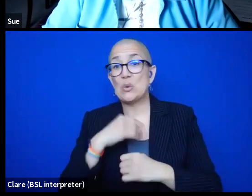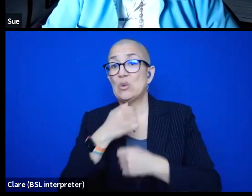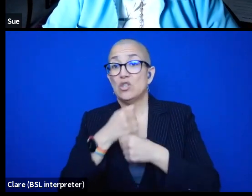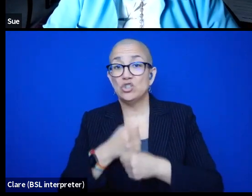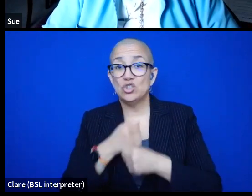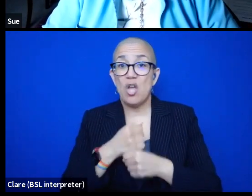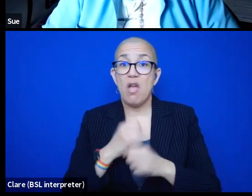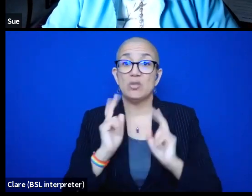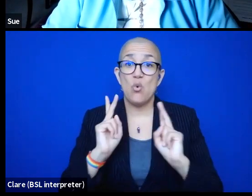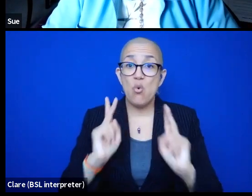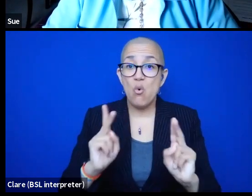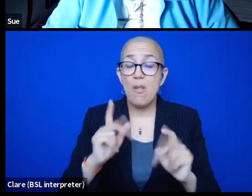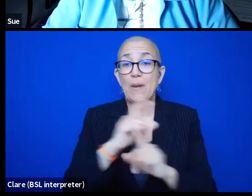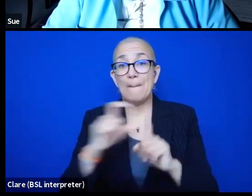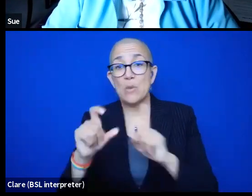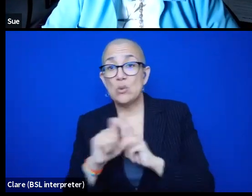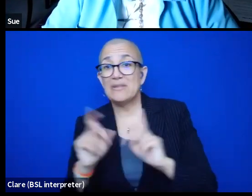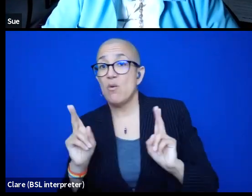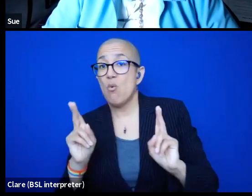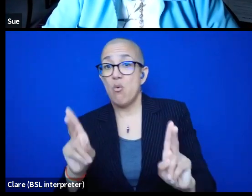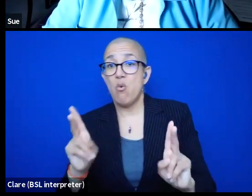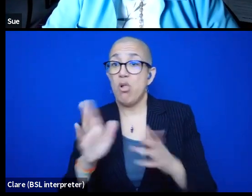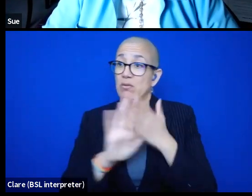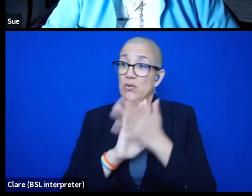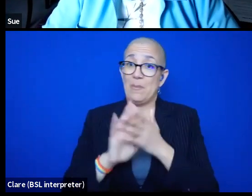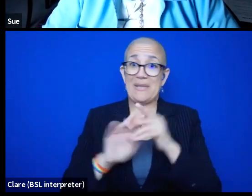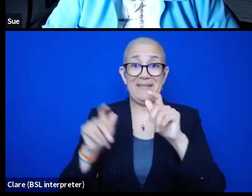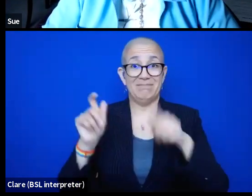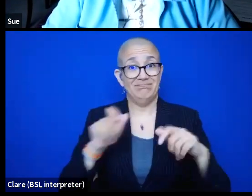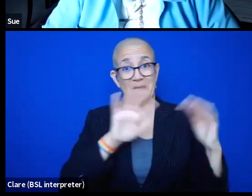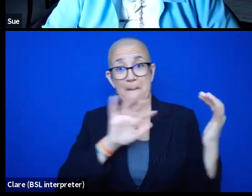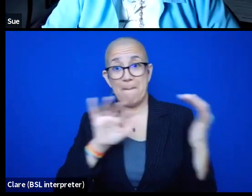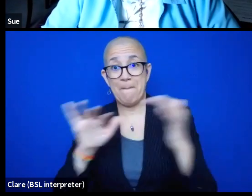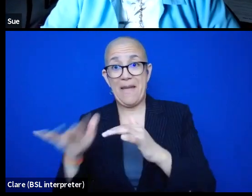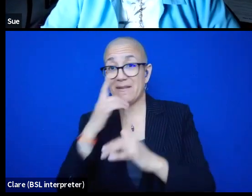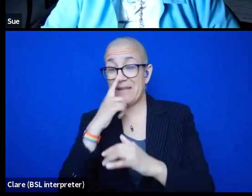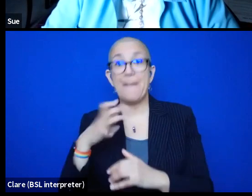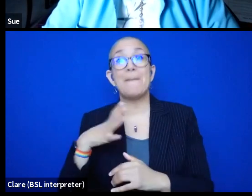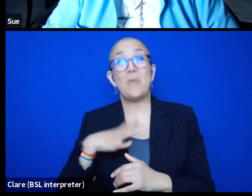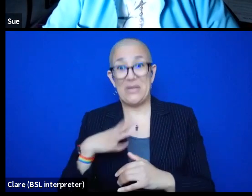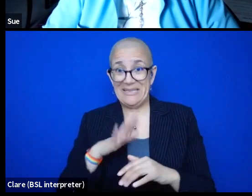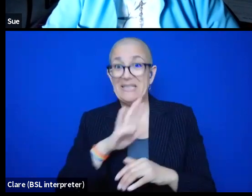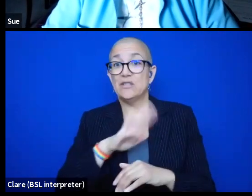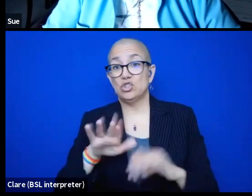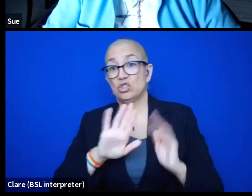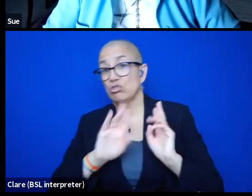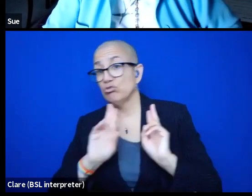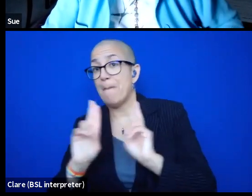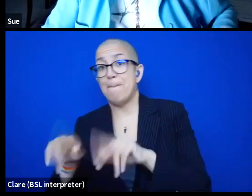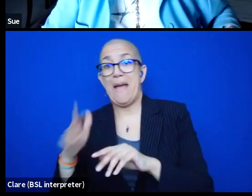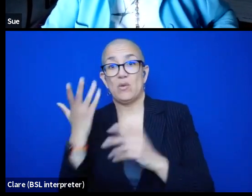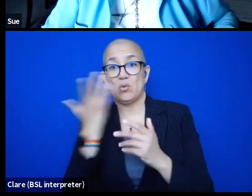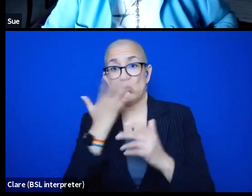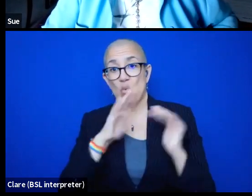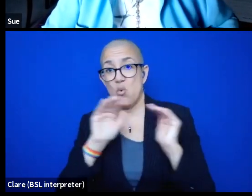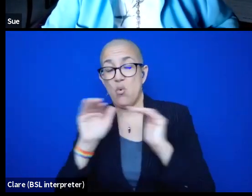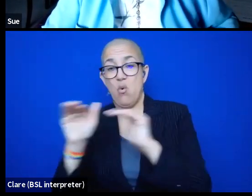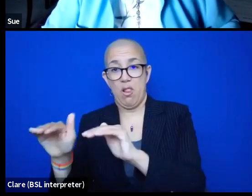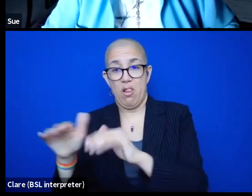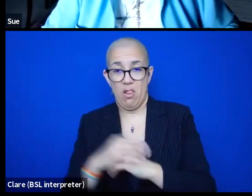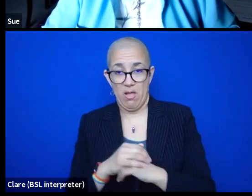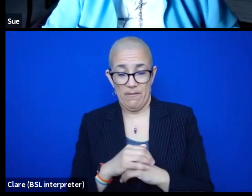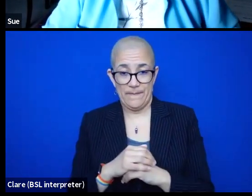so that one can come back safely. But we need to get the children back. And, you know, the government